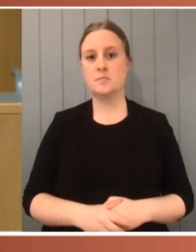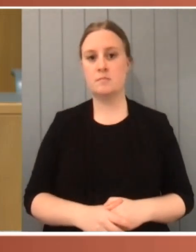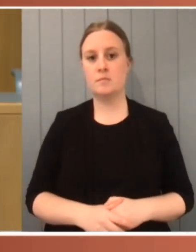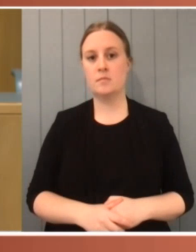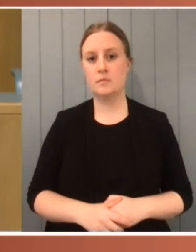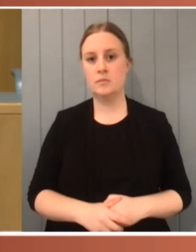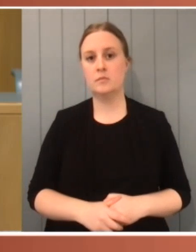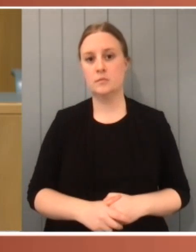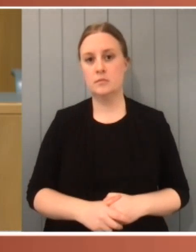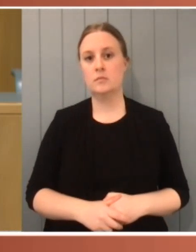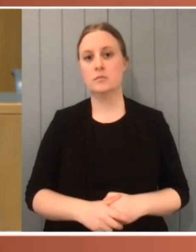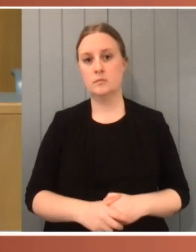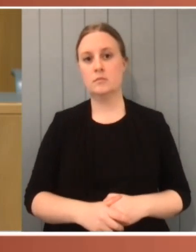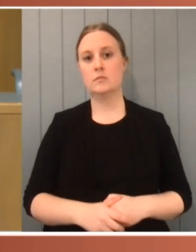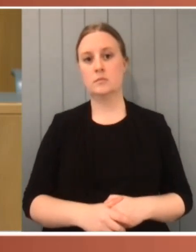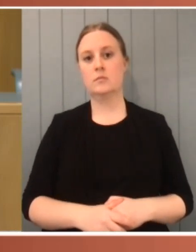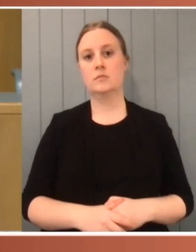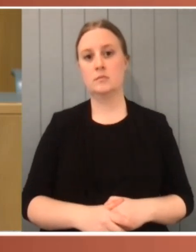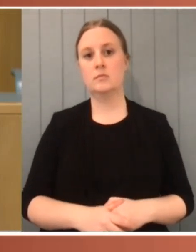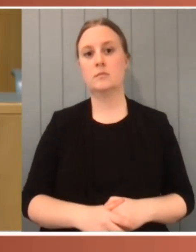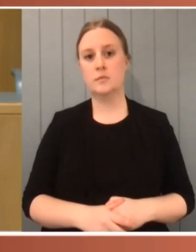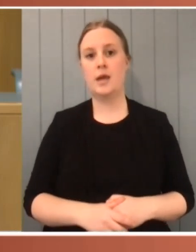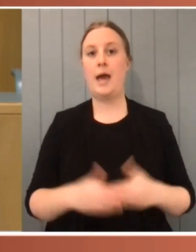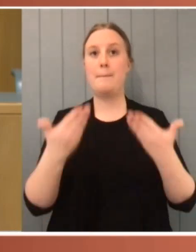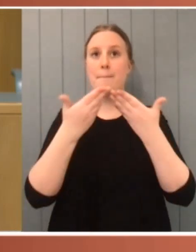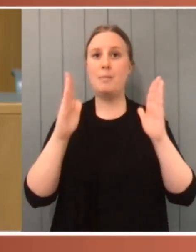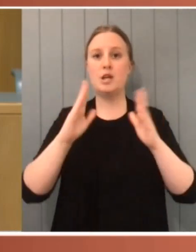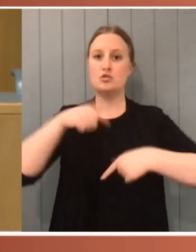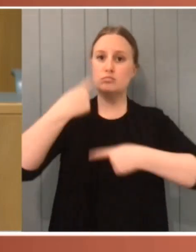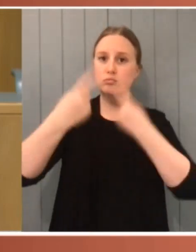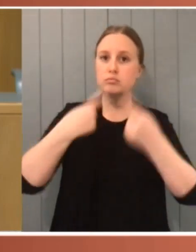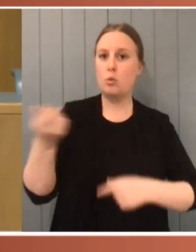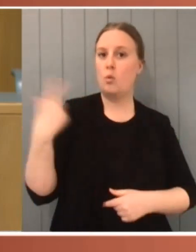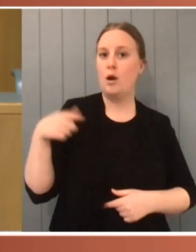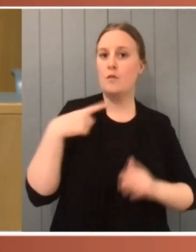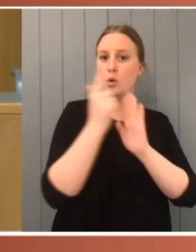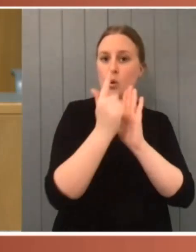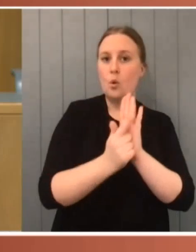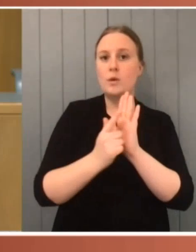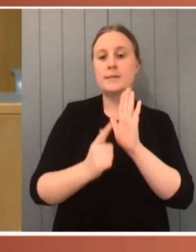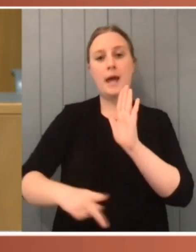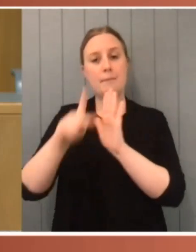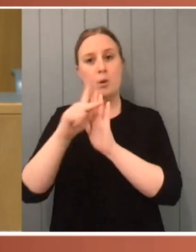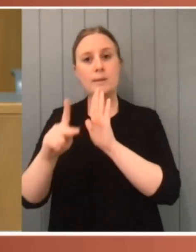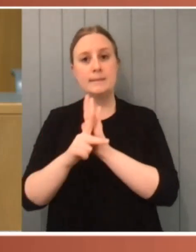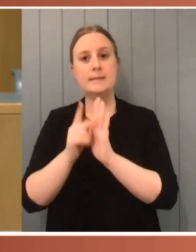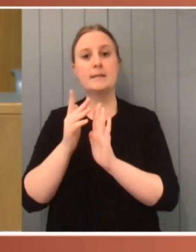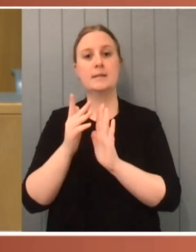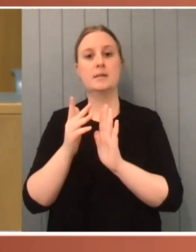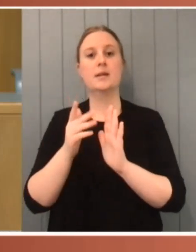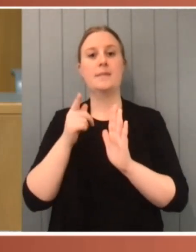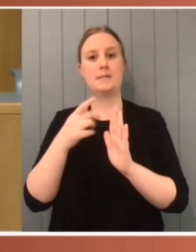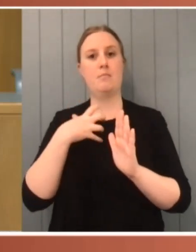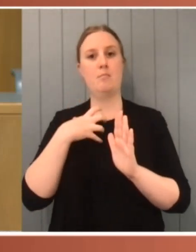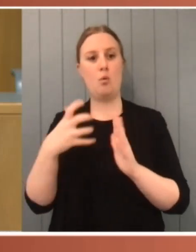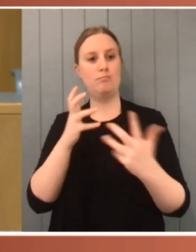to more publicly justified laws and policies, which are also more legitimate in a diverse society like Australia.